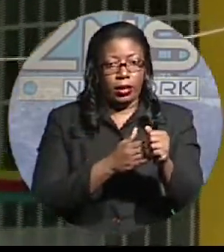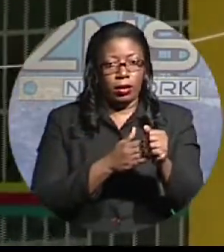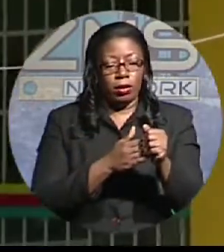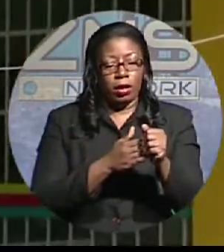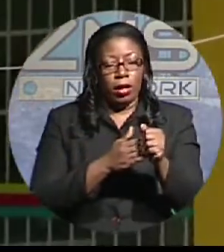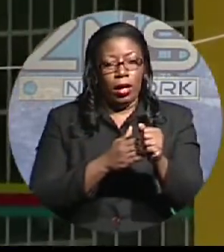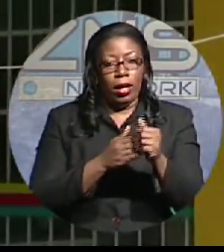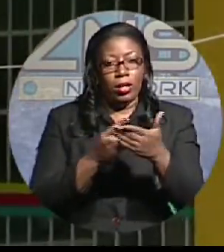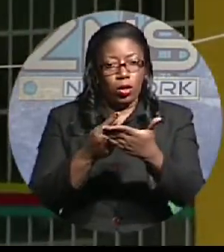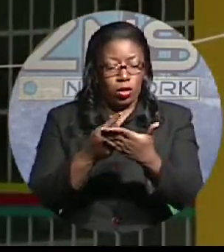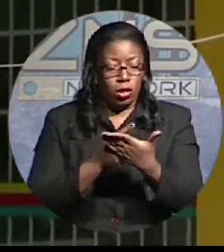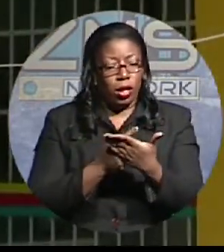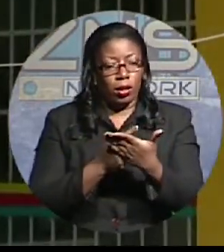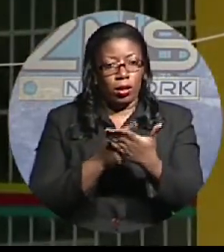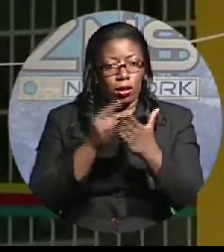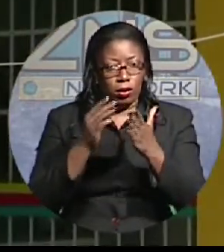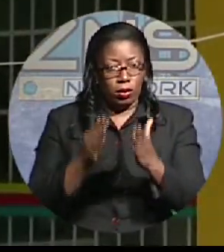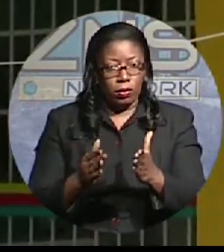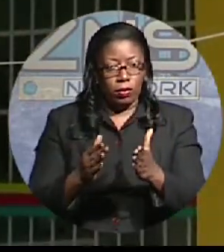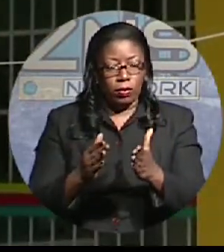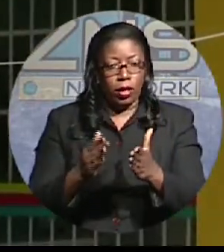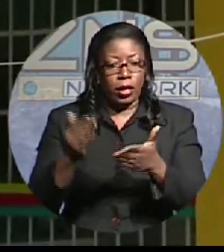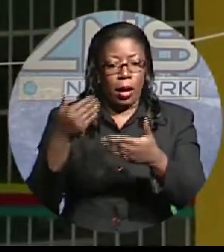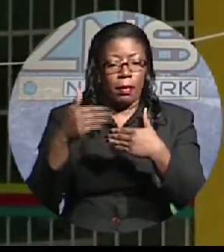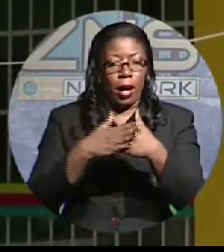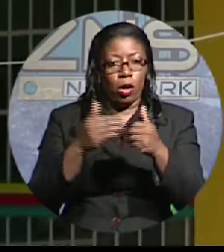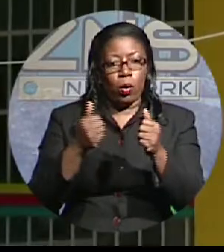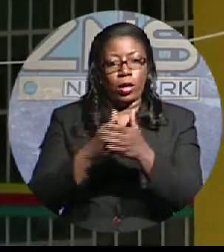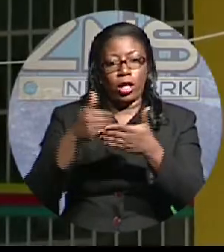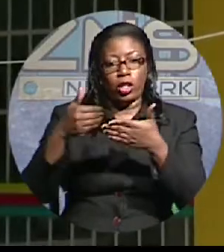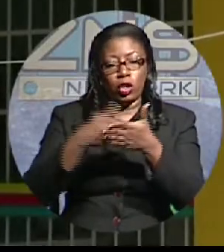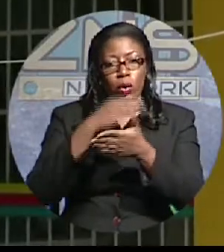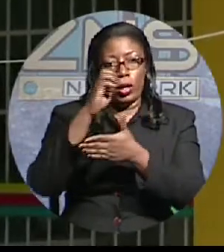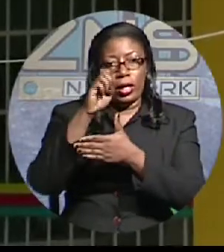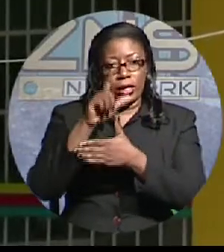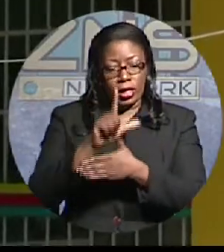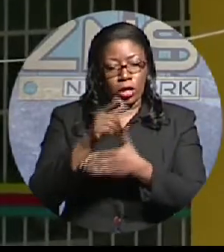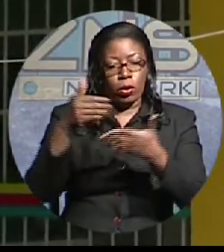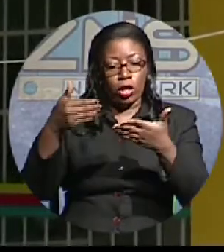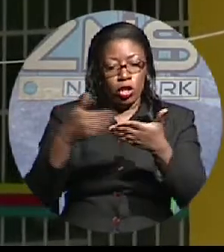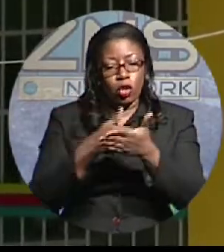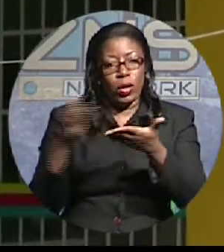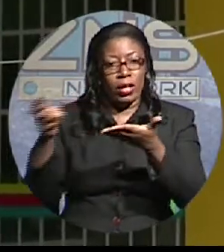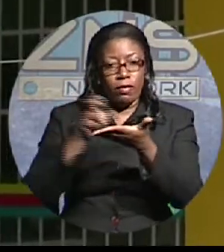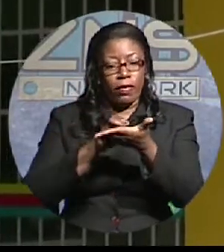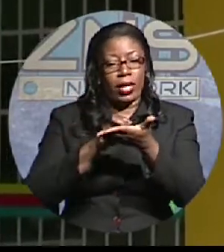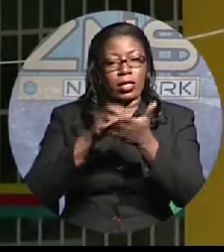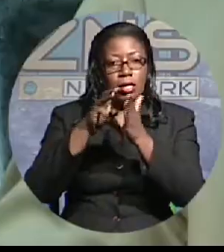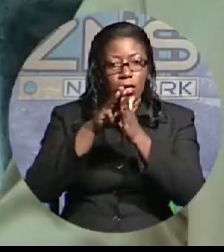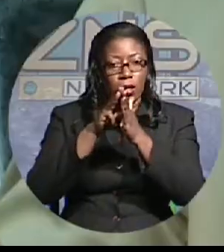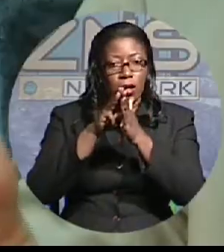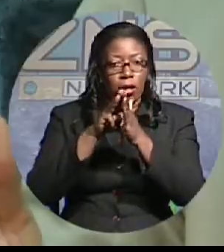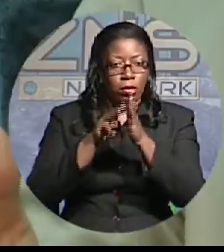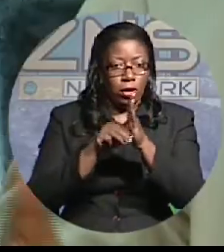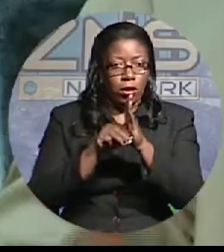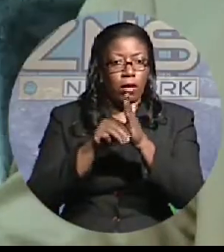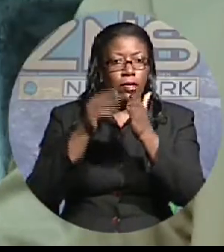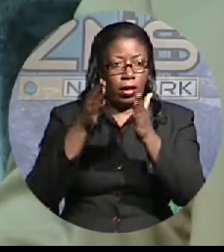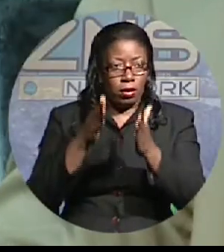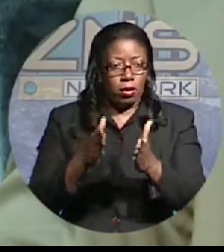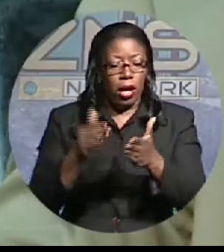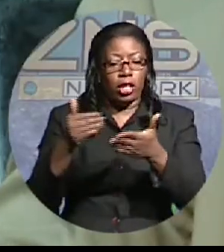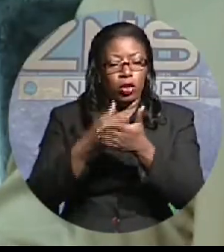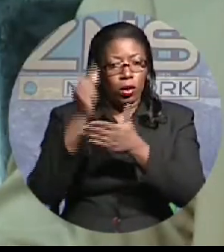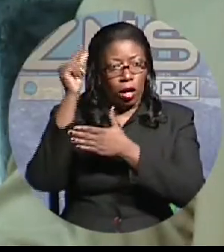about the boldness of the prospect of a fresh deal between a new investor and an even newer government. I said